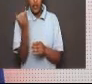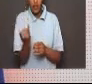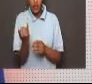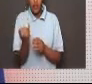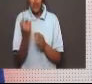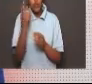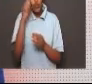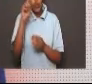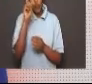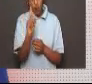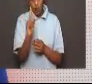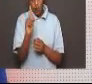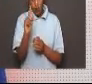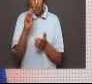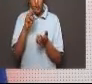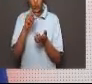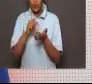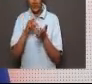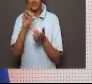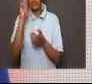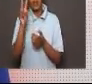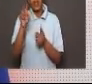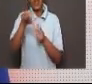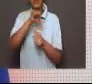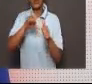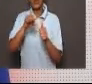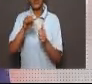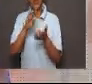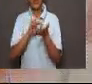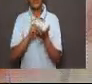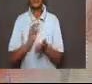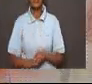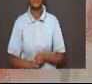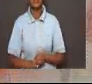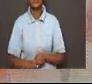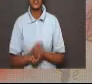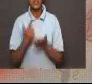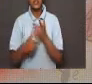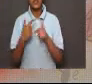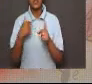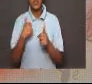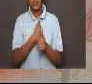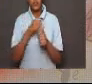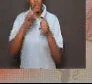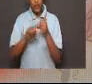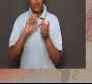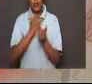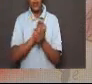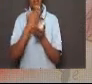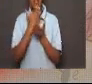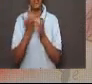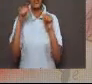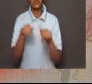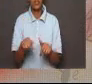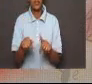for mononuclear diatomic molecules. This brings us to the end of our